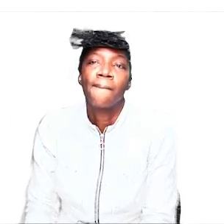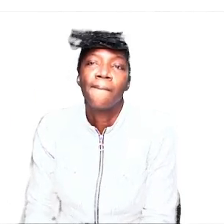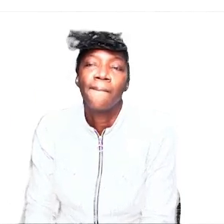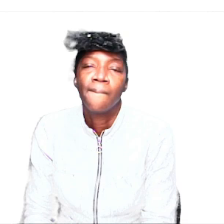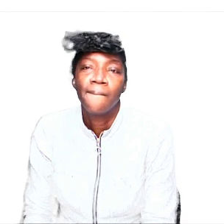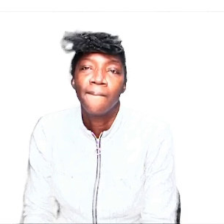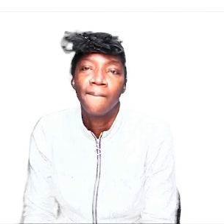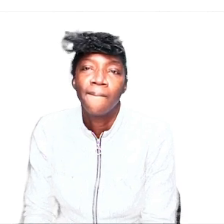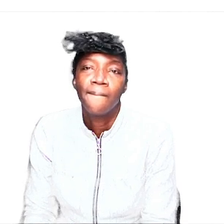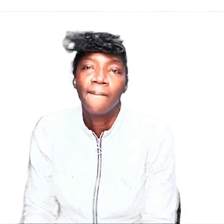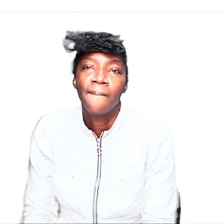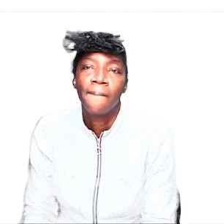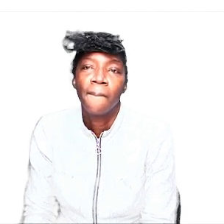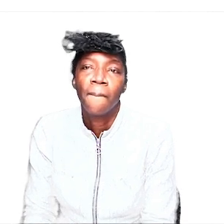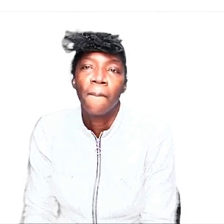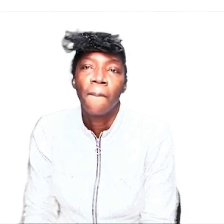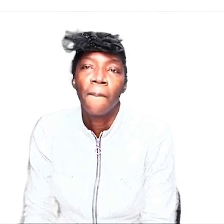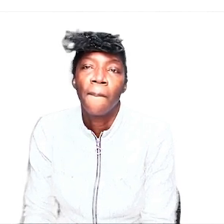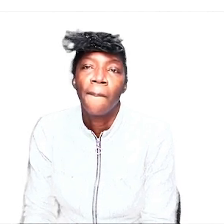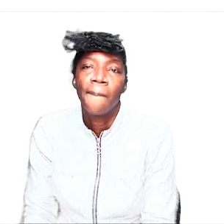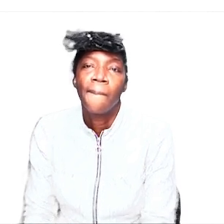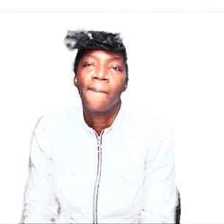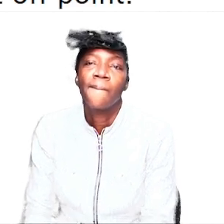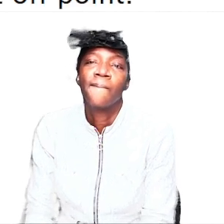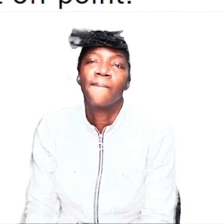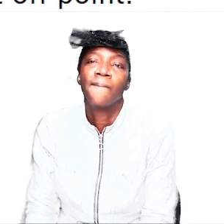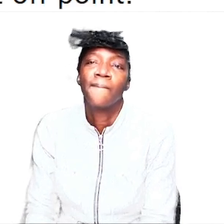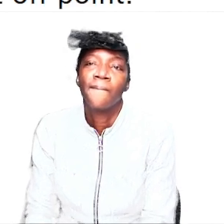And I say it, and I say it again, I believe that